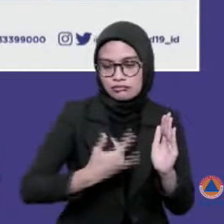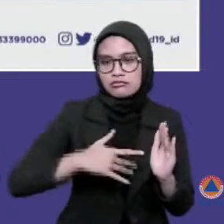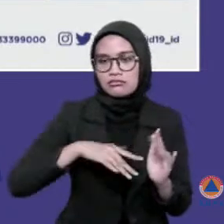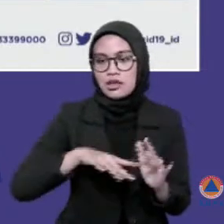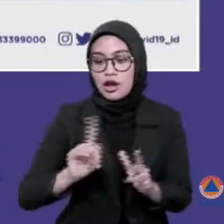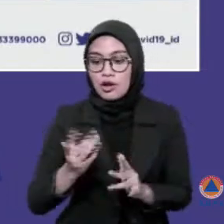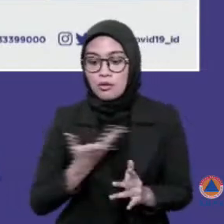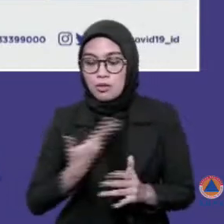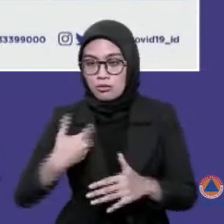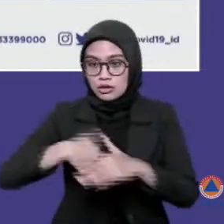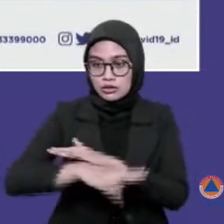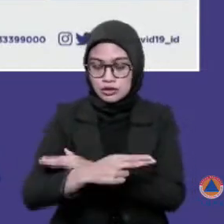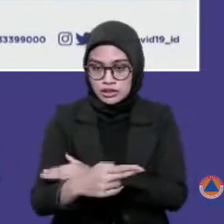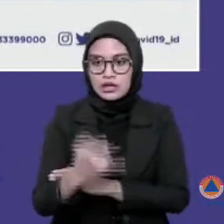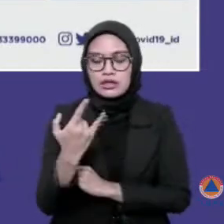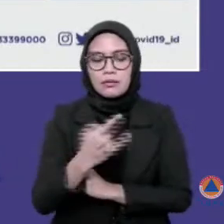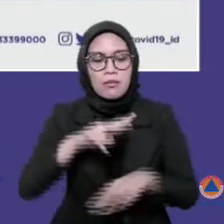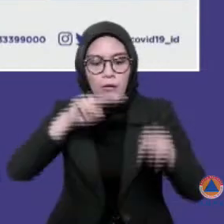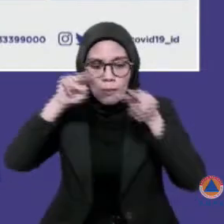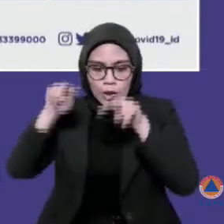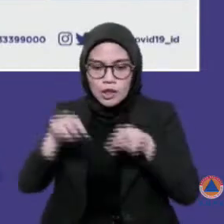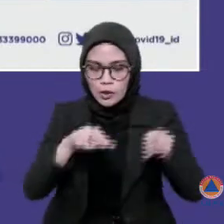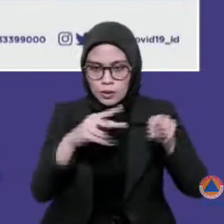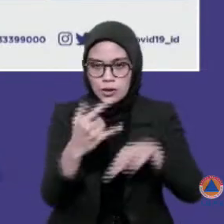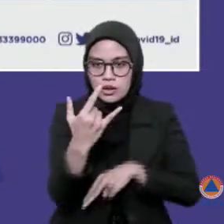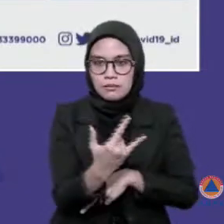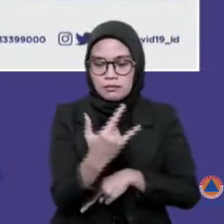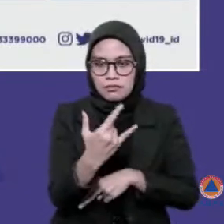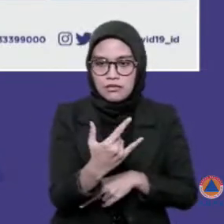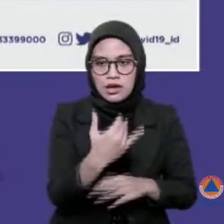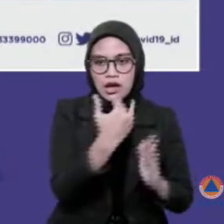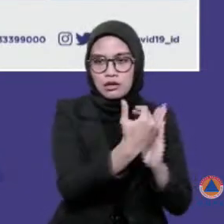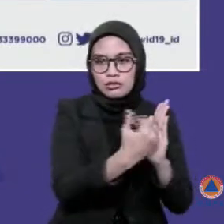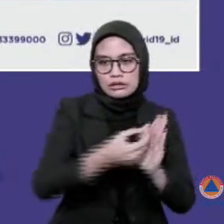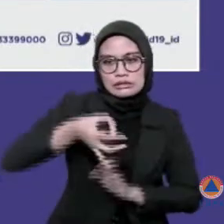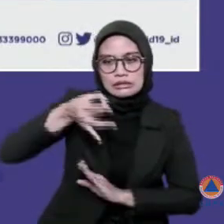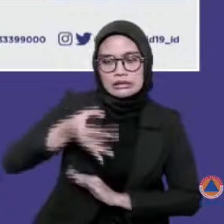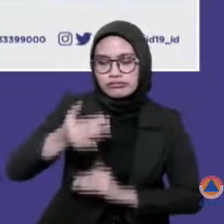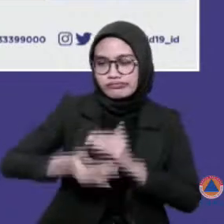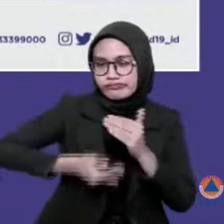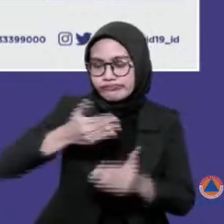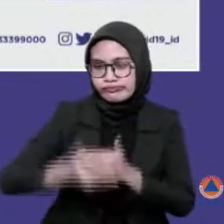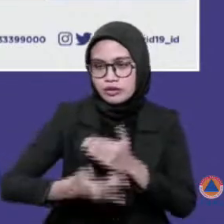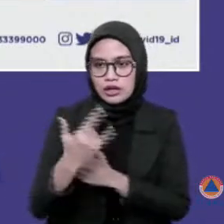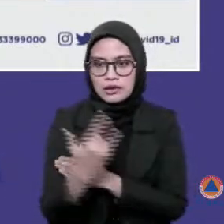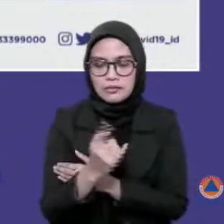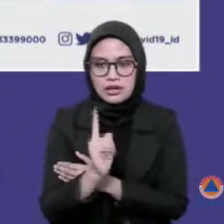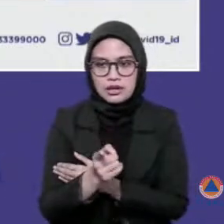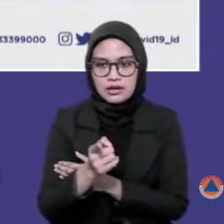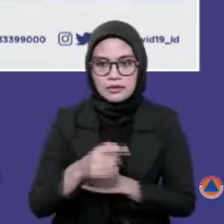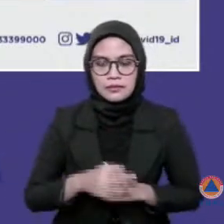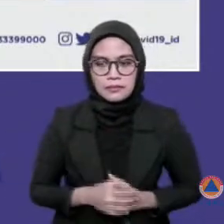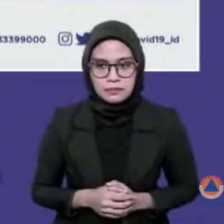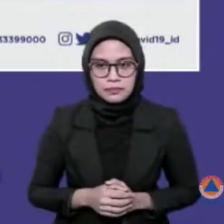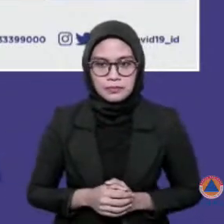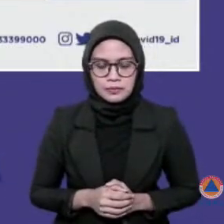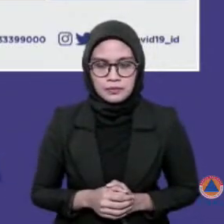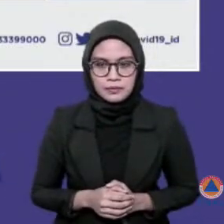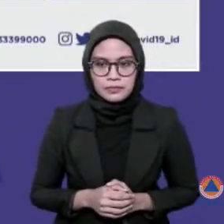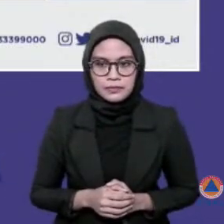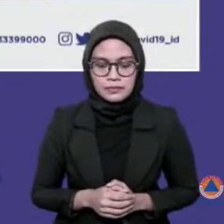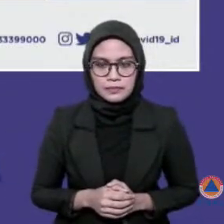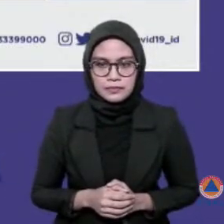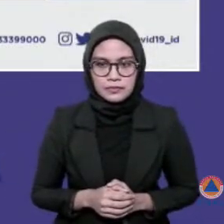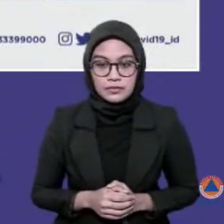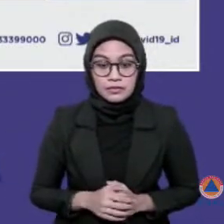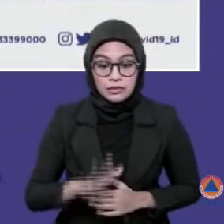monitored. The implementations of strict health protocols will also continue, especially as the country will soon enter